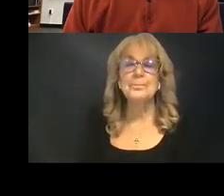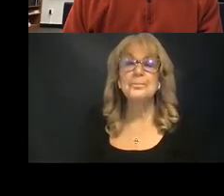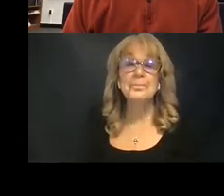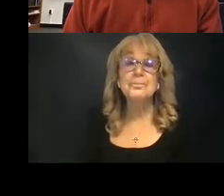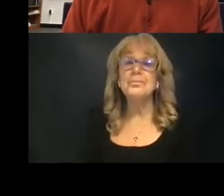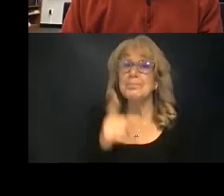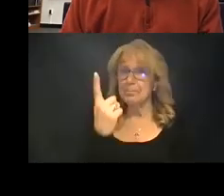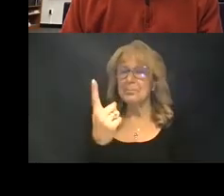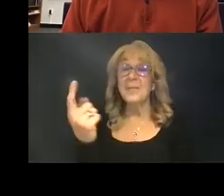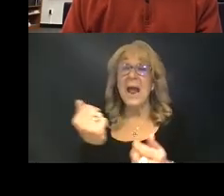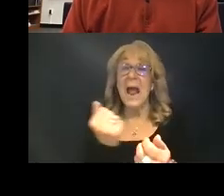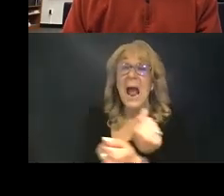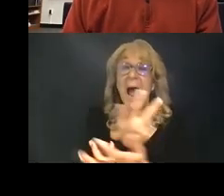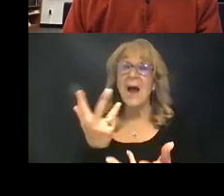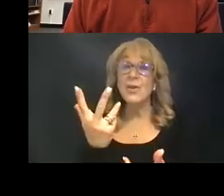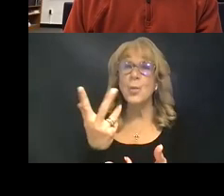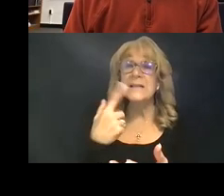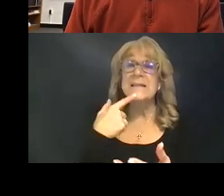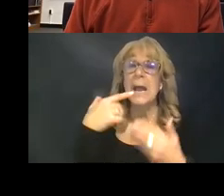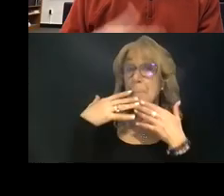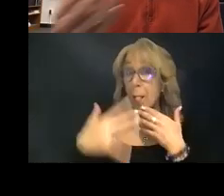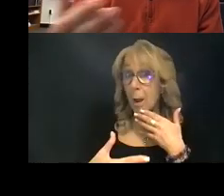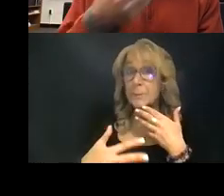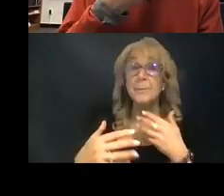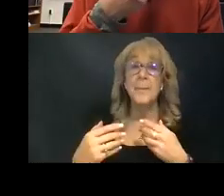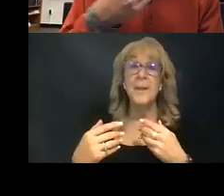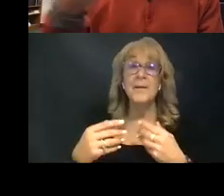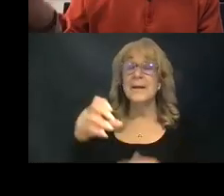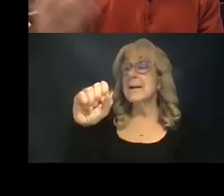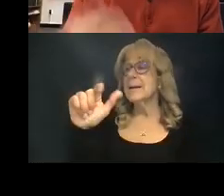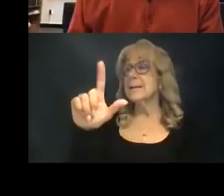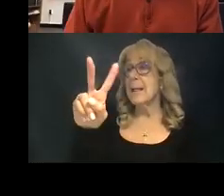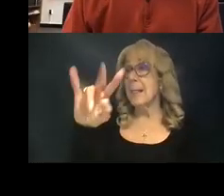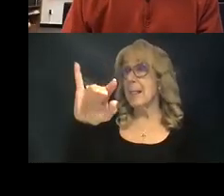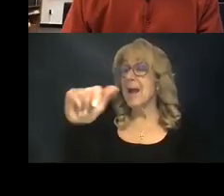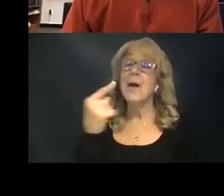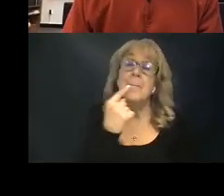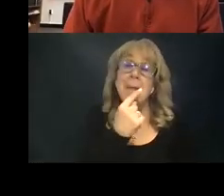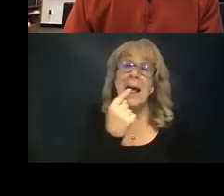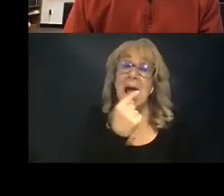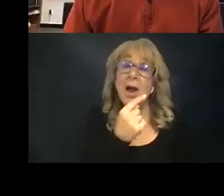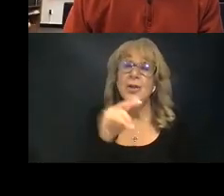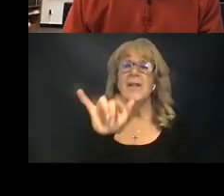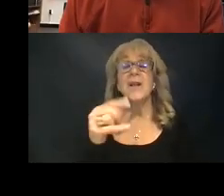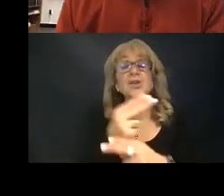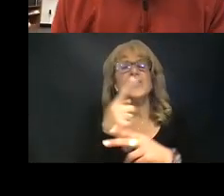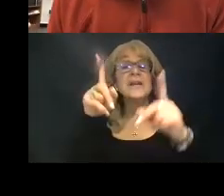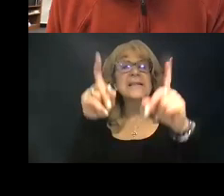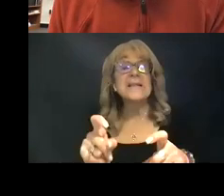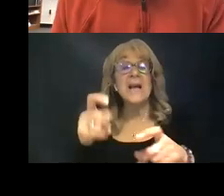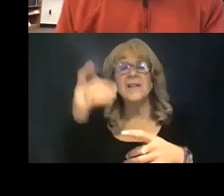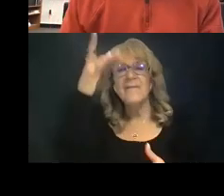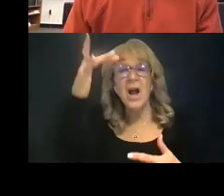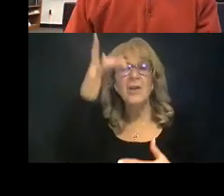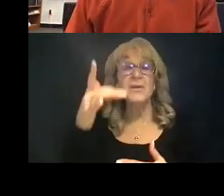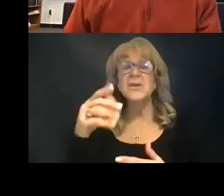Okay, so everyone indicated blood. Saliva is in your mouth. It's actually used for testing for viruses. A couple people